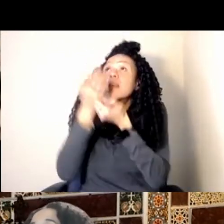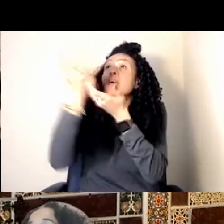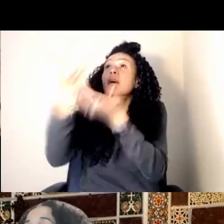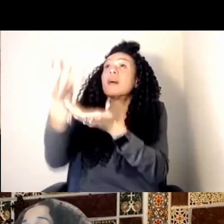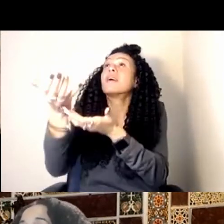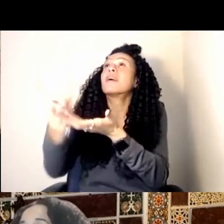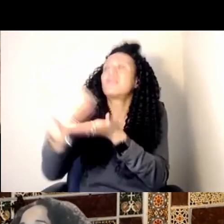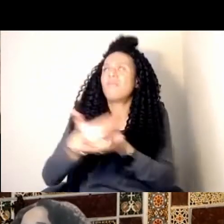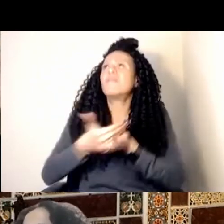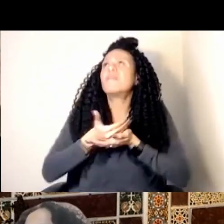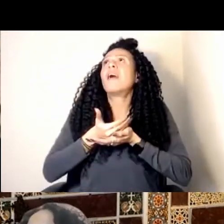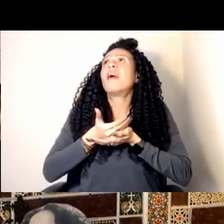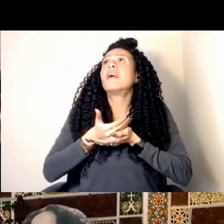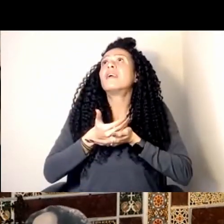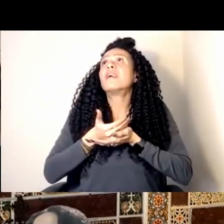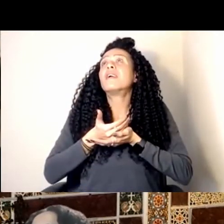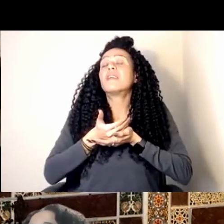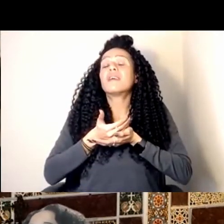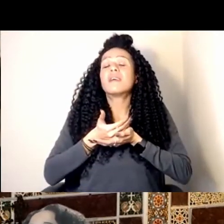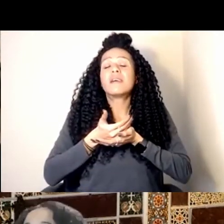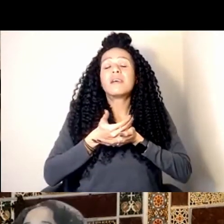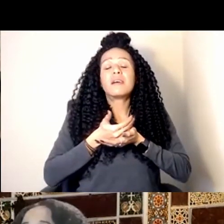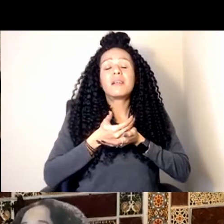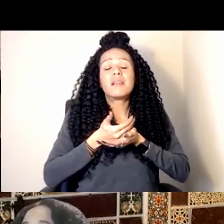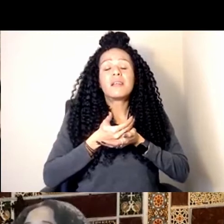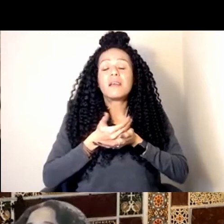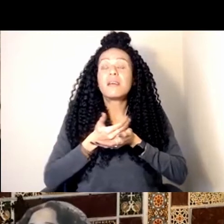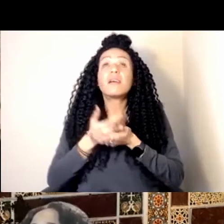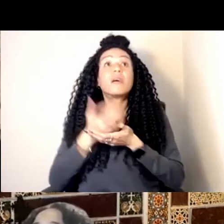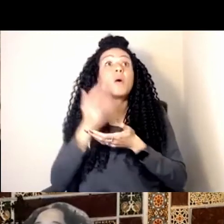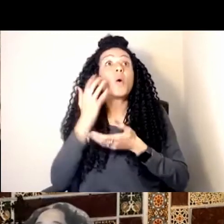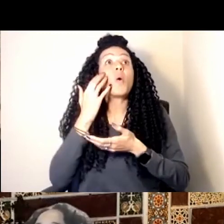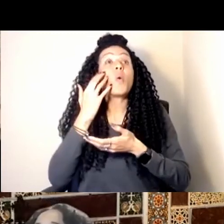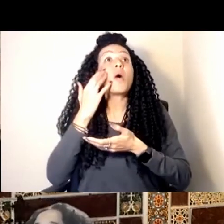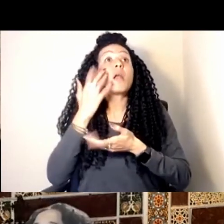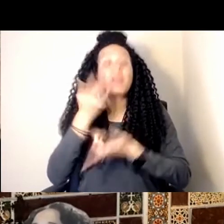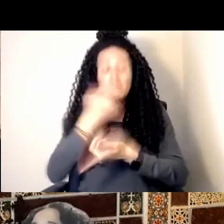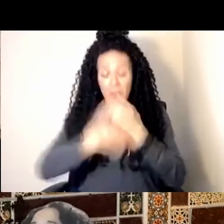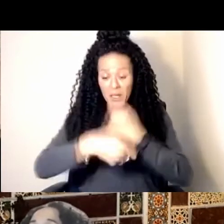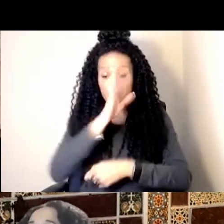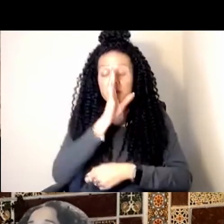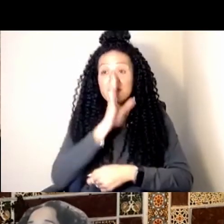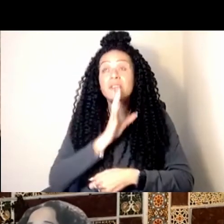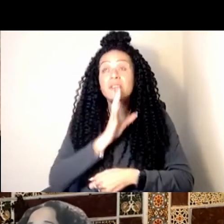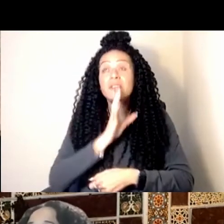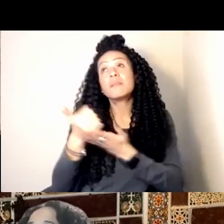safely might confide, whenever sorrows